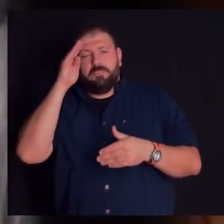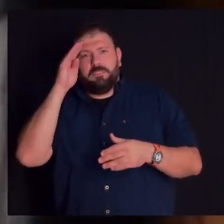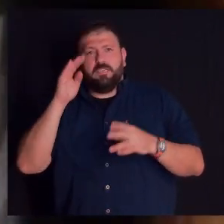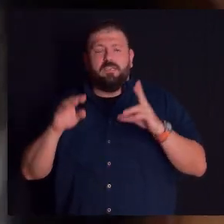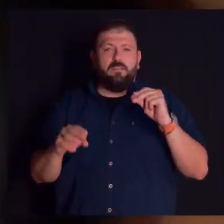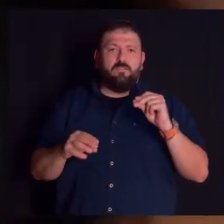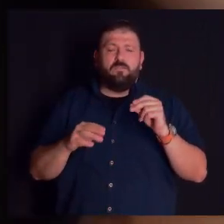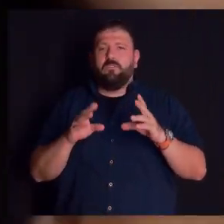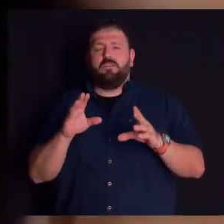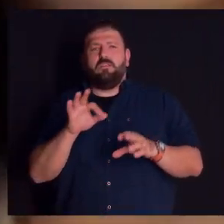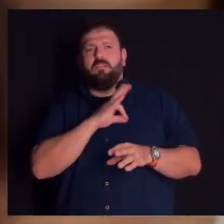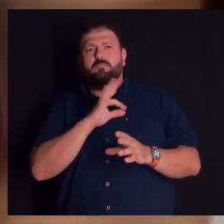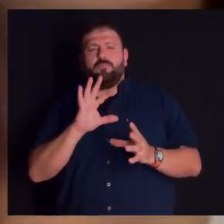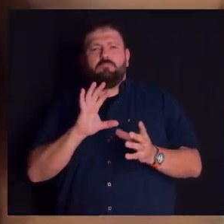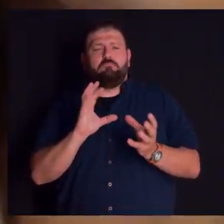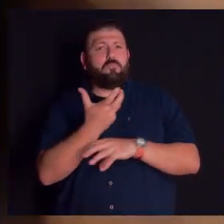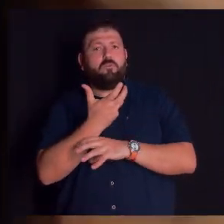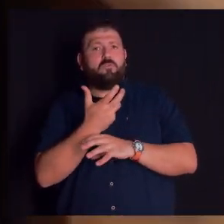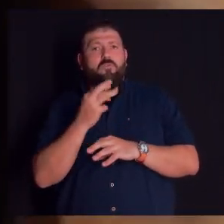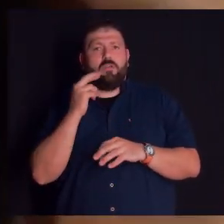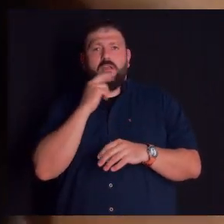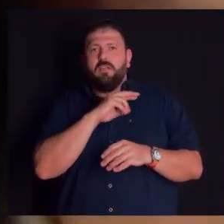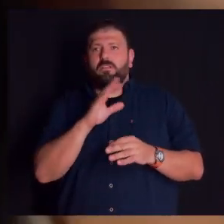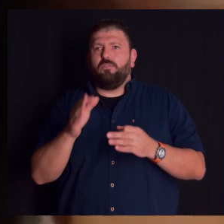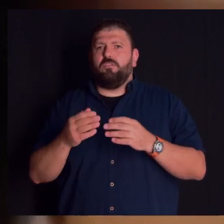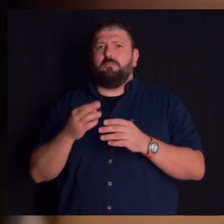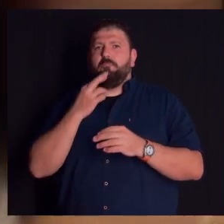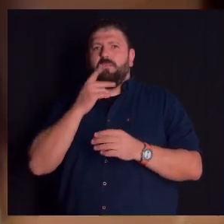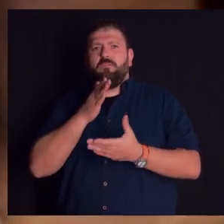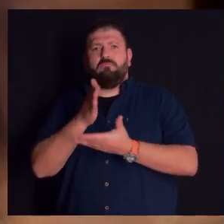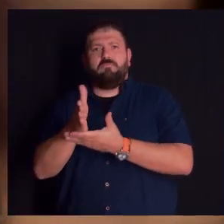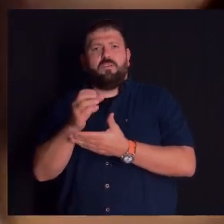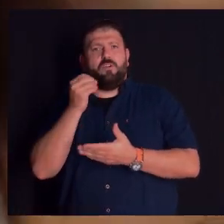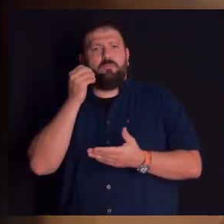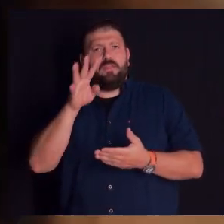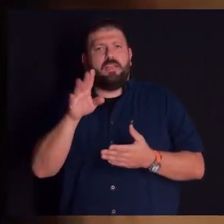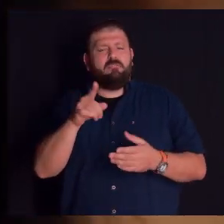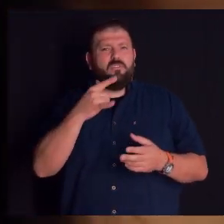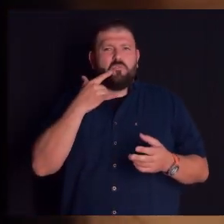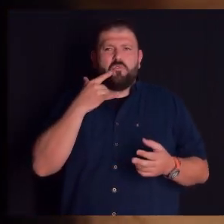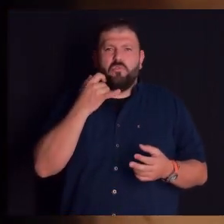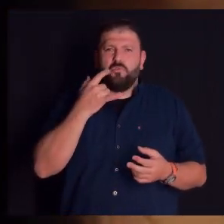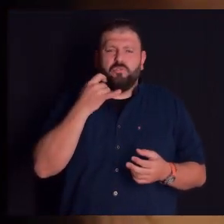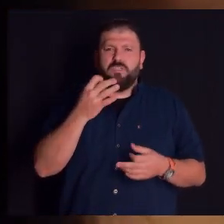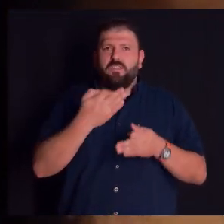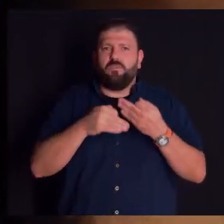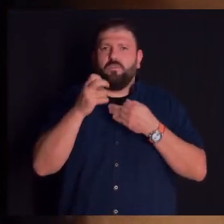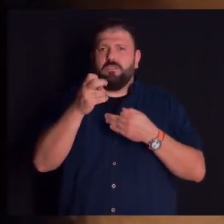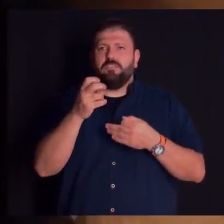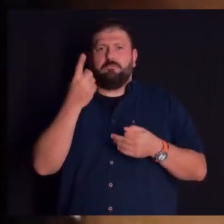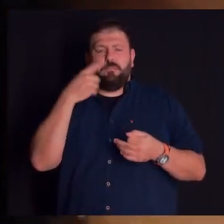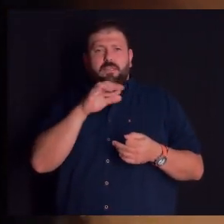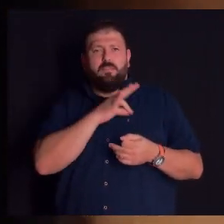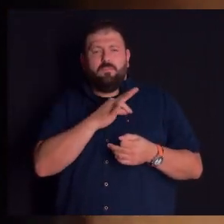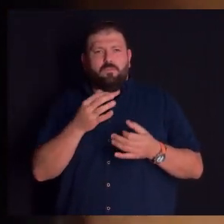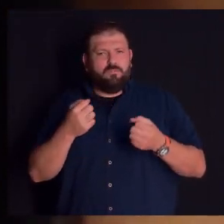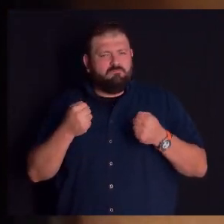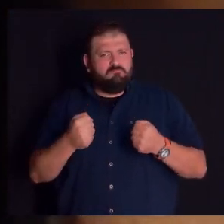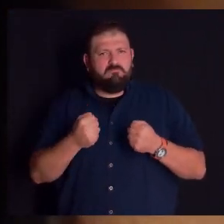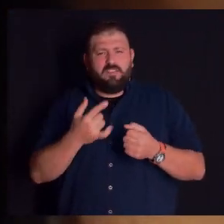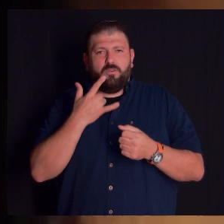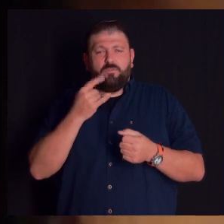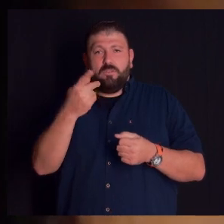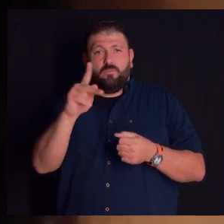right? de repente And then decidiste you echarle decided todas las ganas to y tomar enter to this toro business por los cuernos y fue 100%. que tu vida